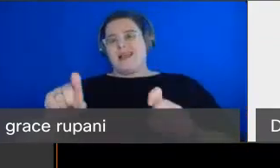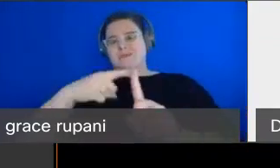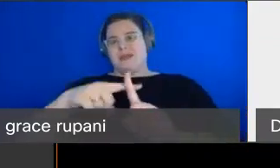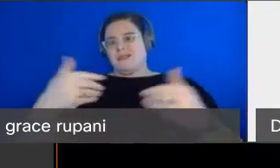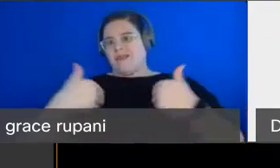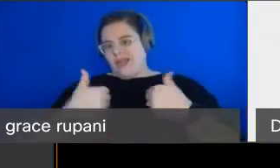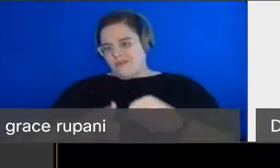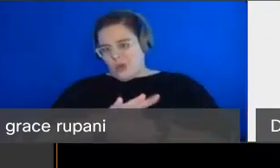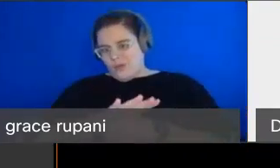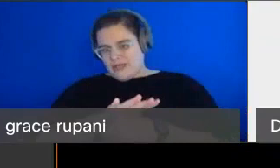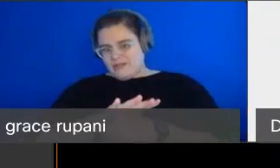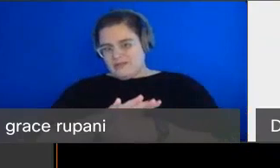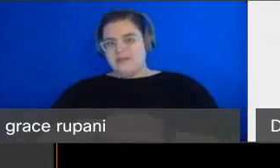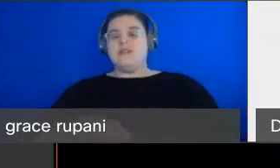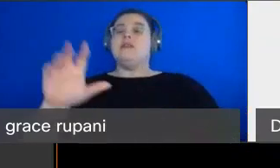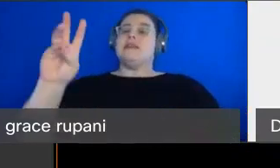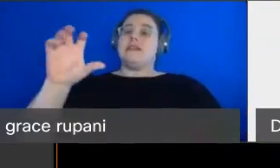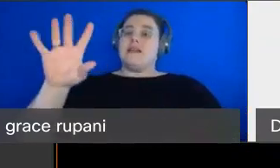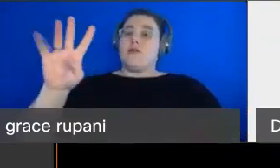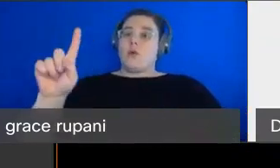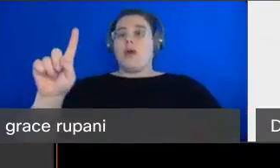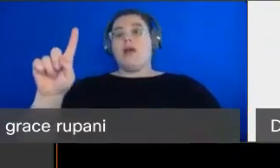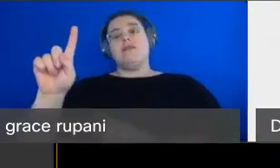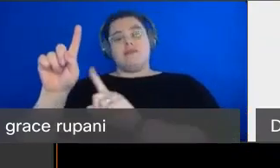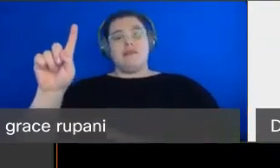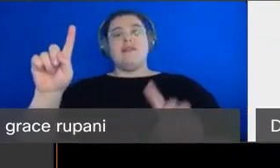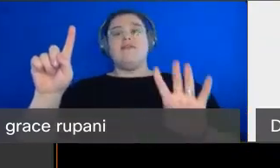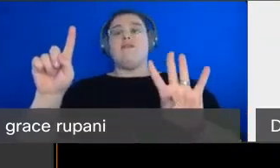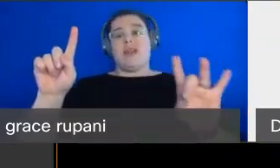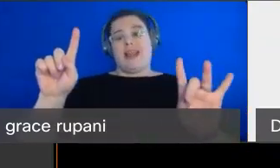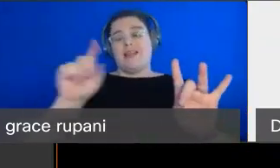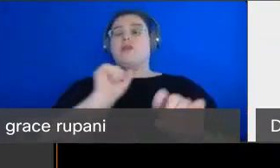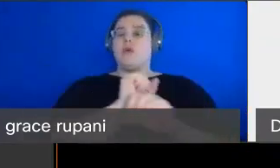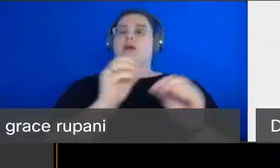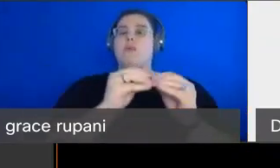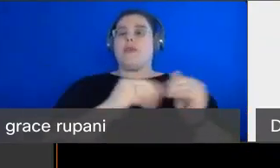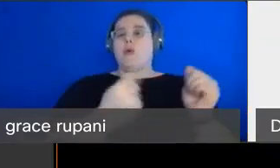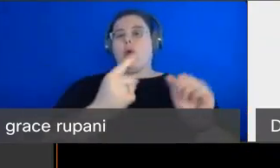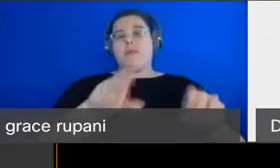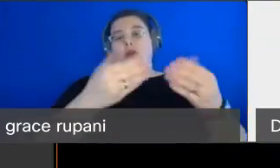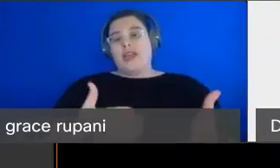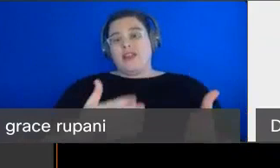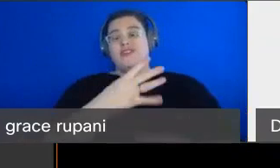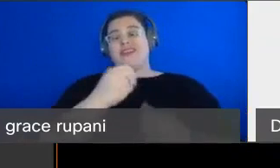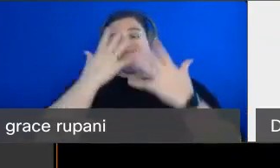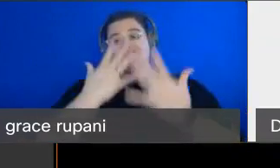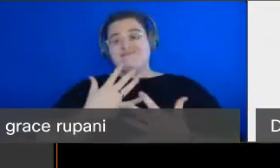those staff work for more than one provider, and sadly, 10 staff have died from COVID-19.